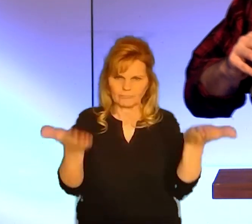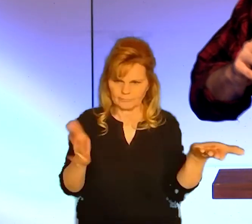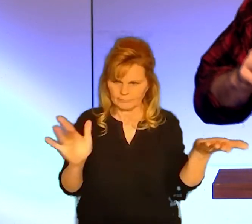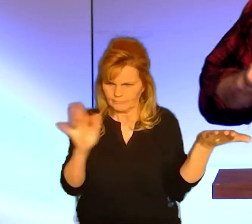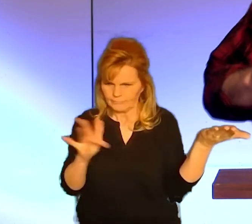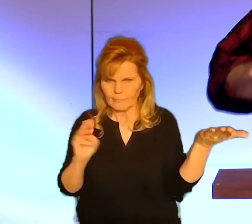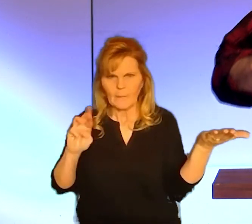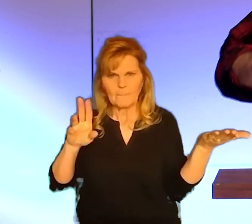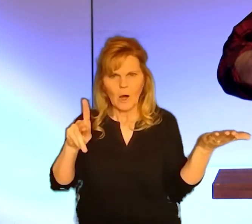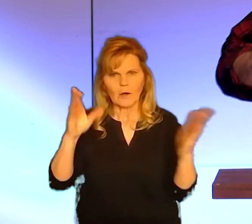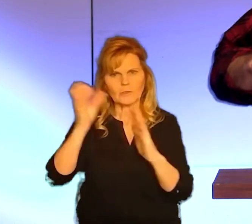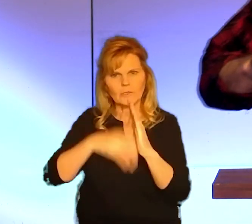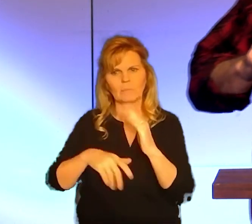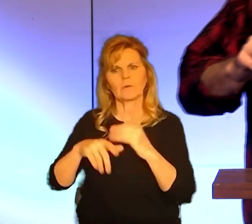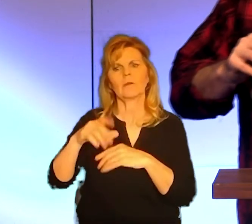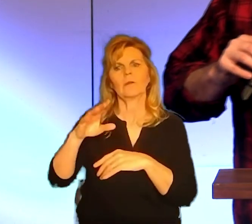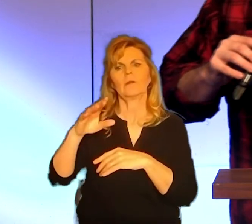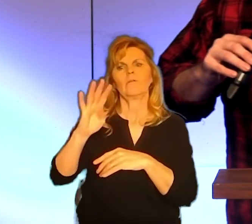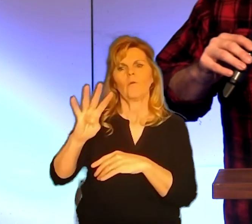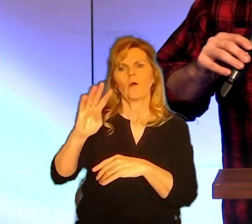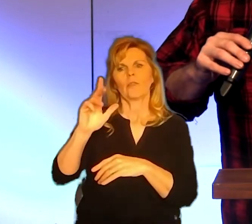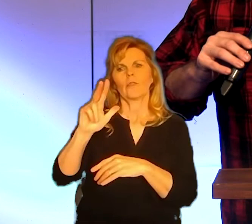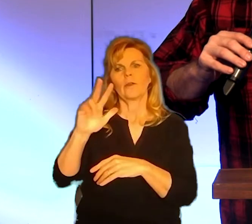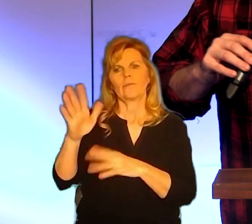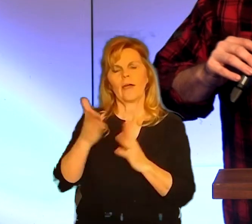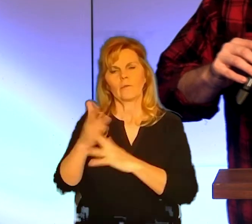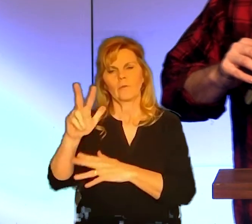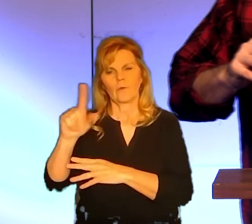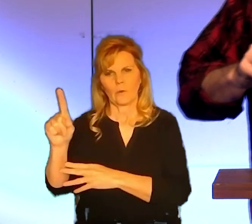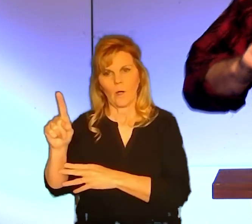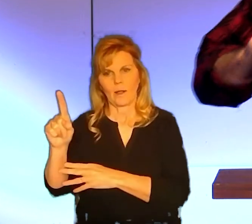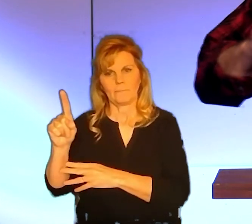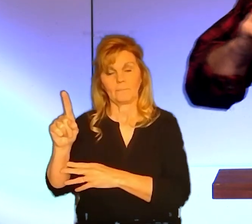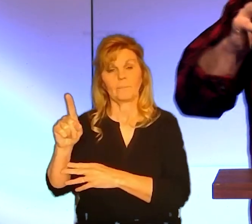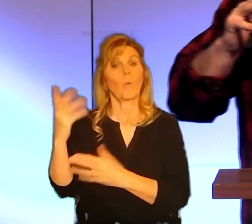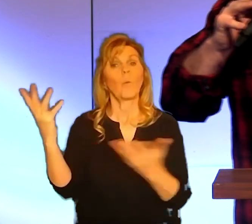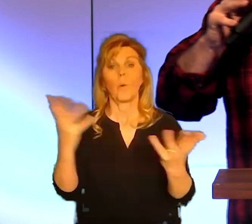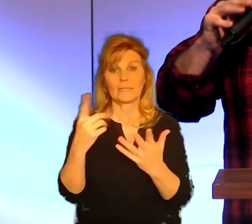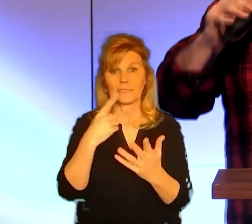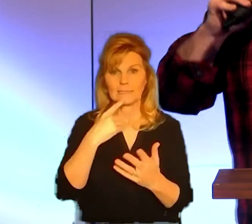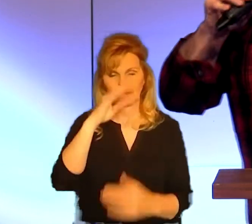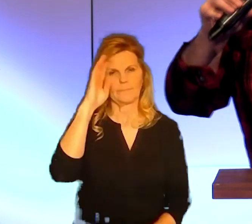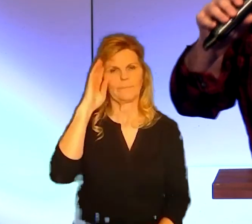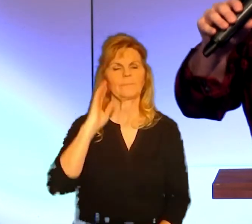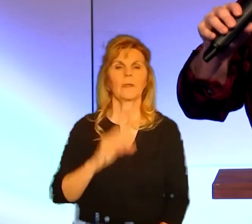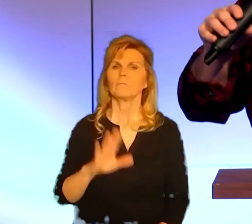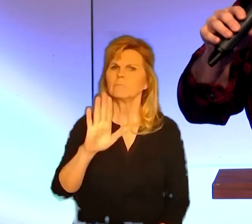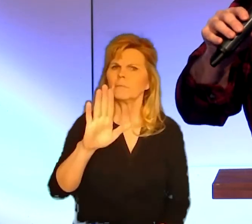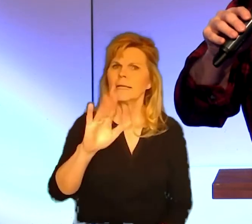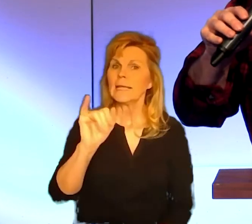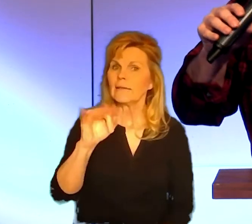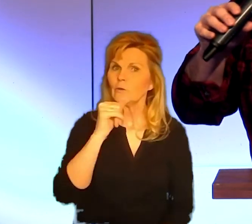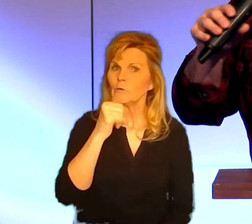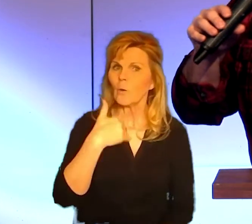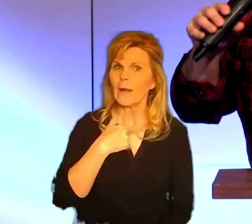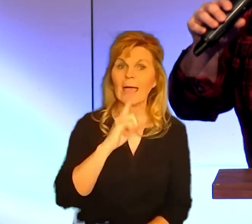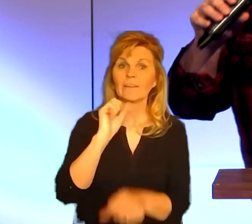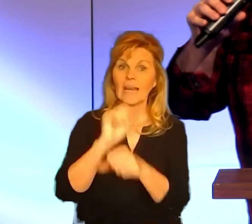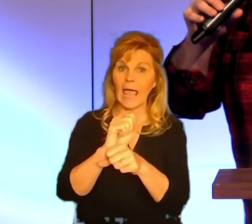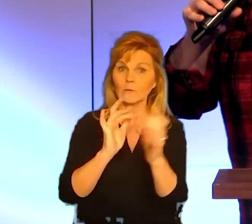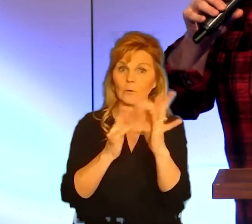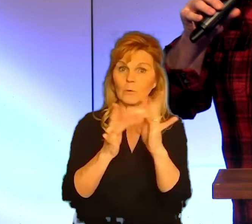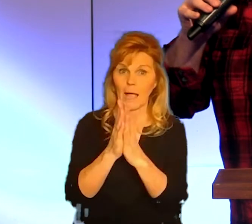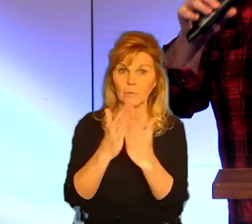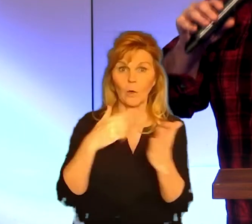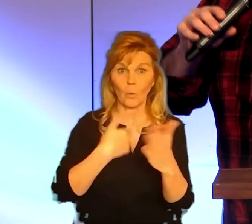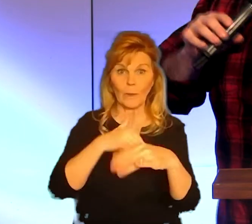verses 35 through 41. It says, that day, I'm going to stop. If you don't have a physical Bible and you want one, just let